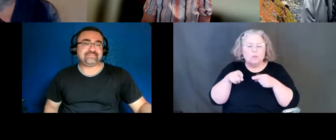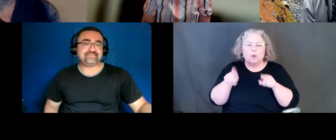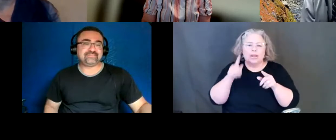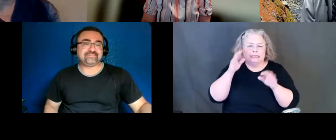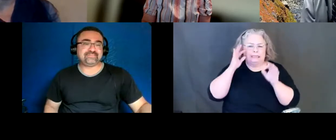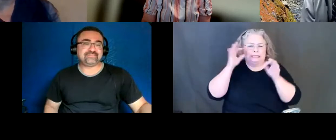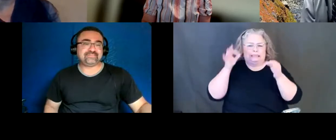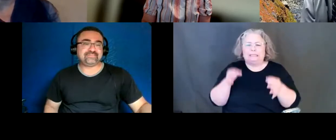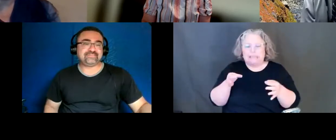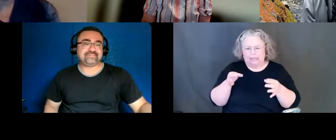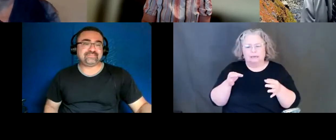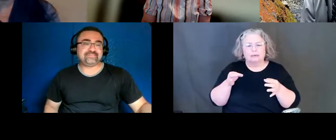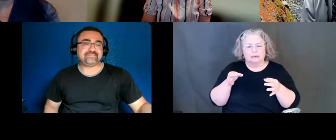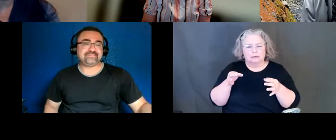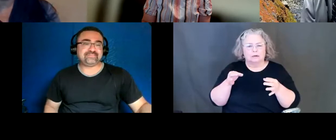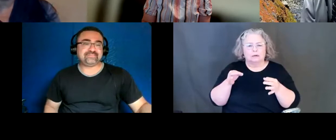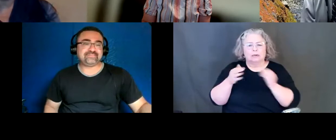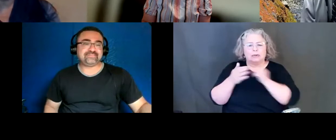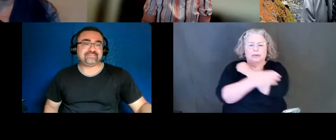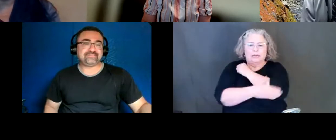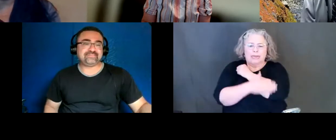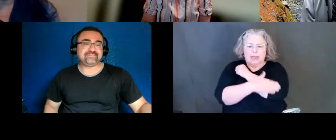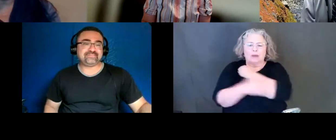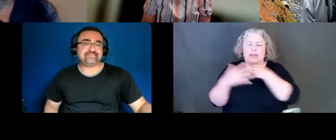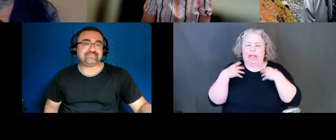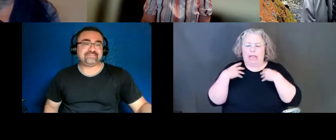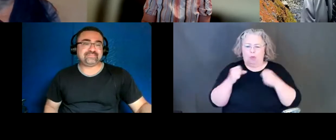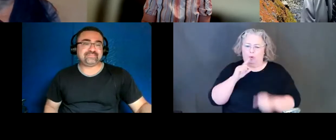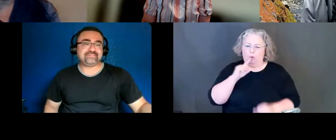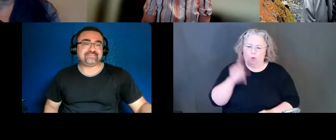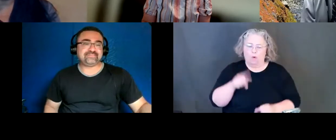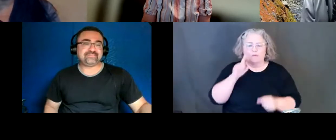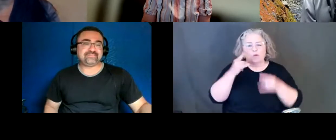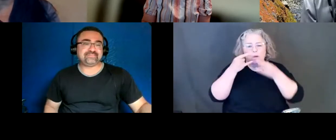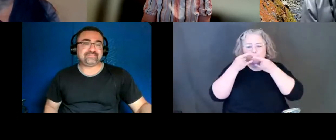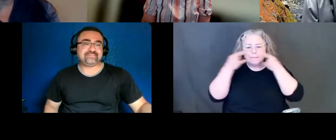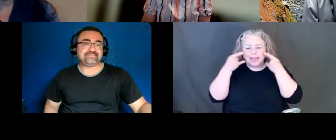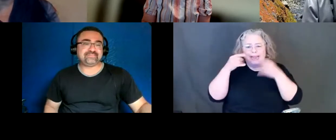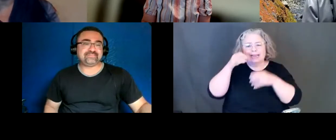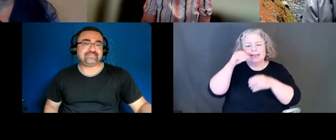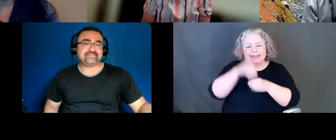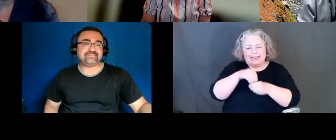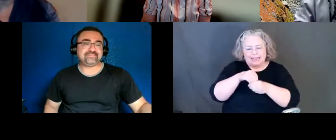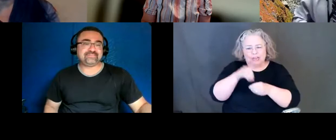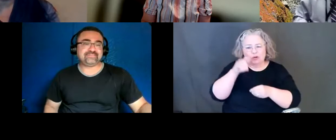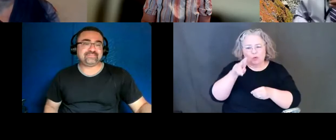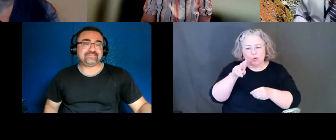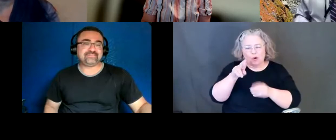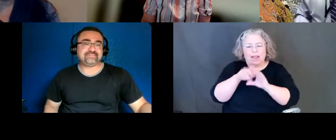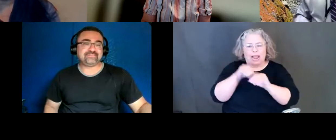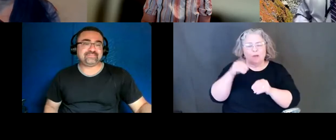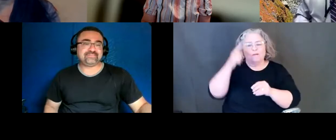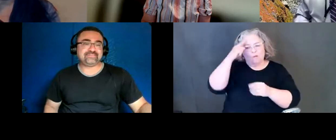issue a county health order for masking indoors for both vaccinated and